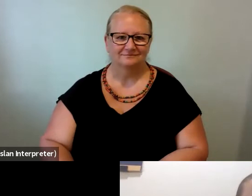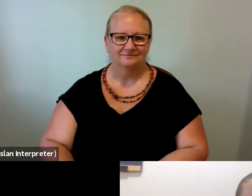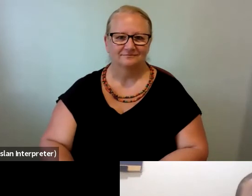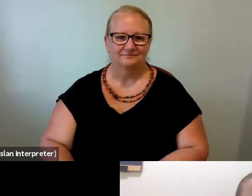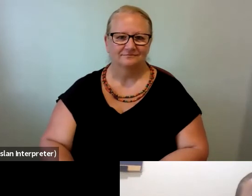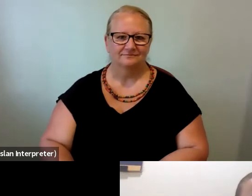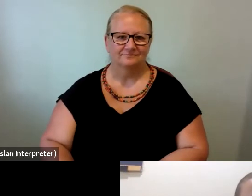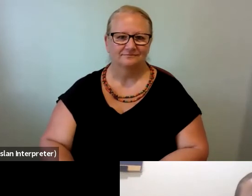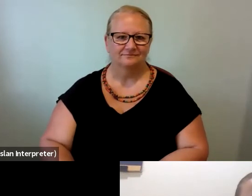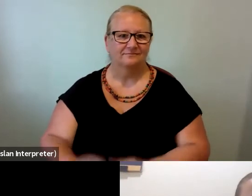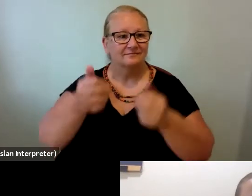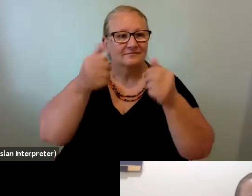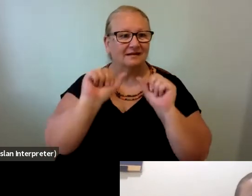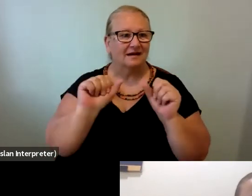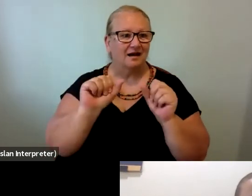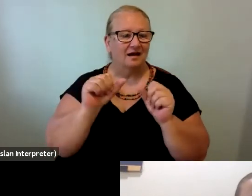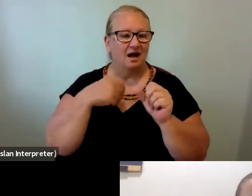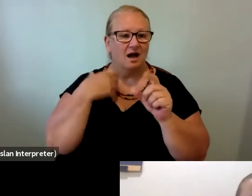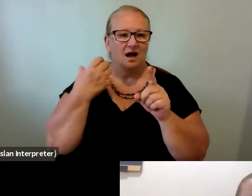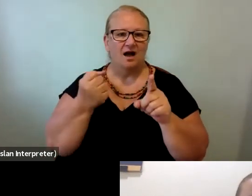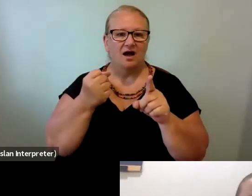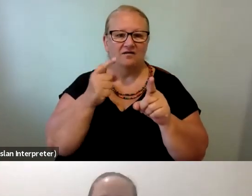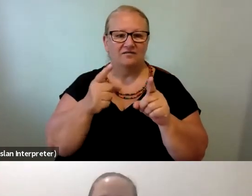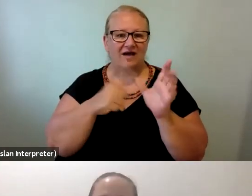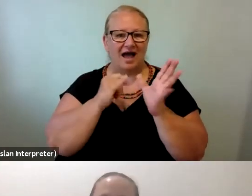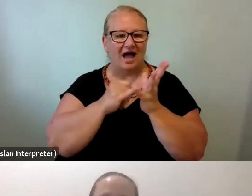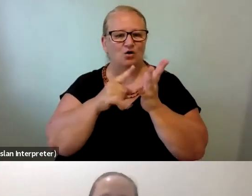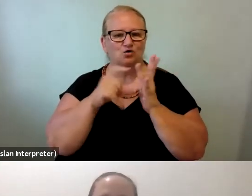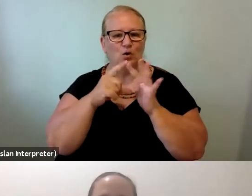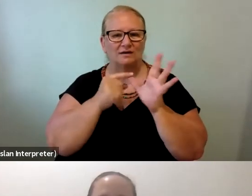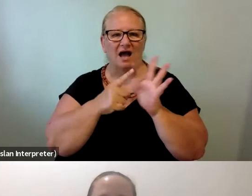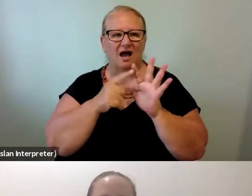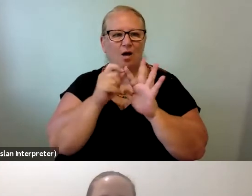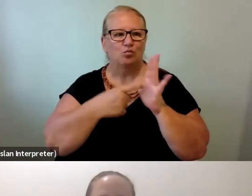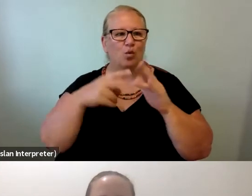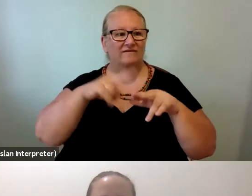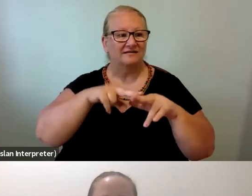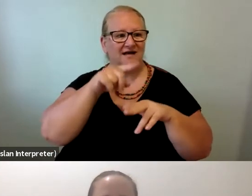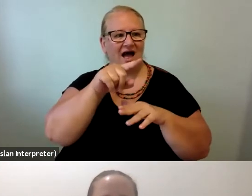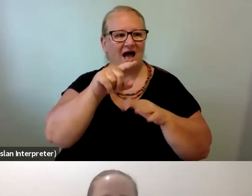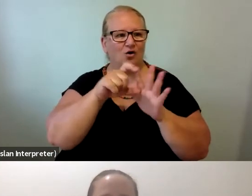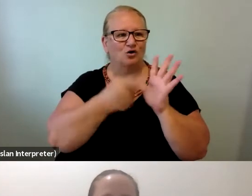Next up on my list, on my screen here, I've got Associate Professor Bree Hadley. Bree, how are you?